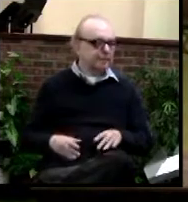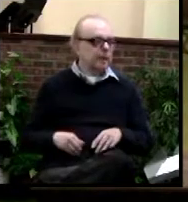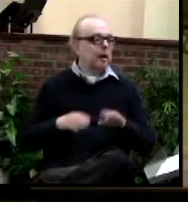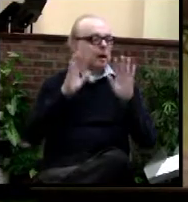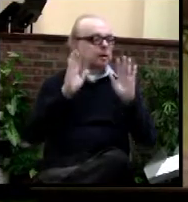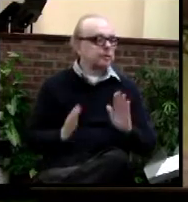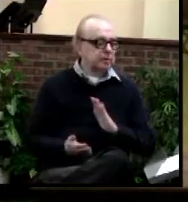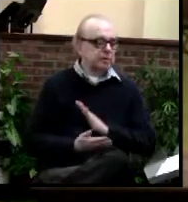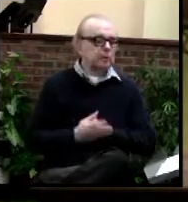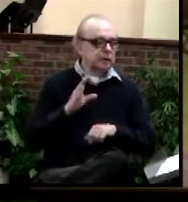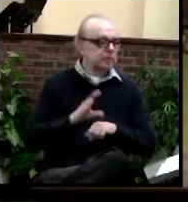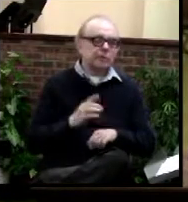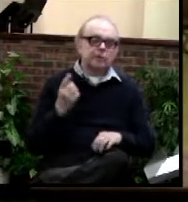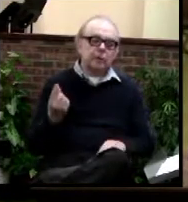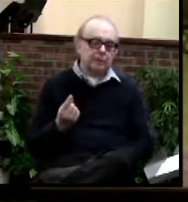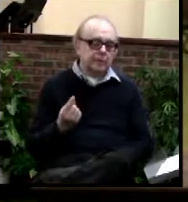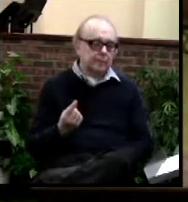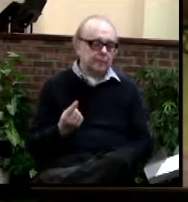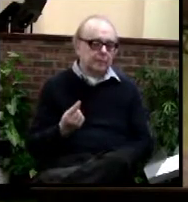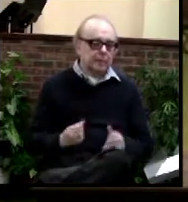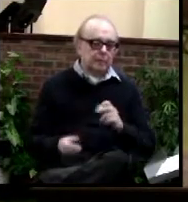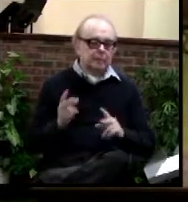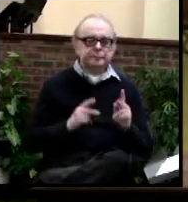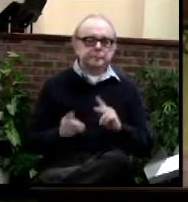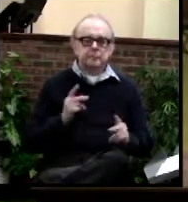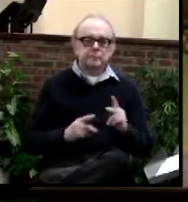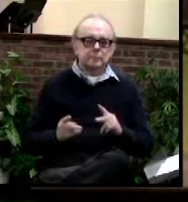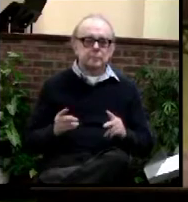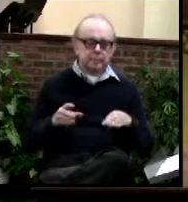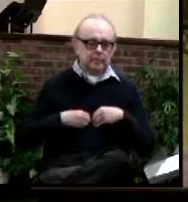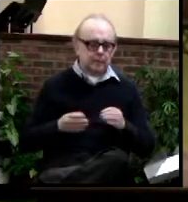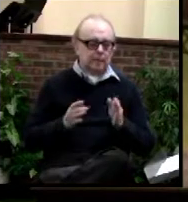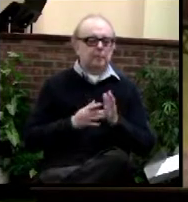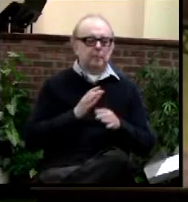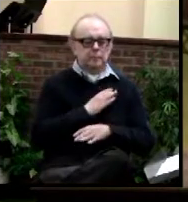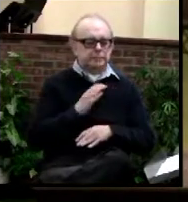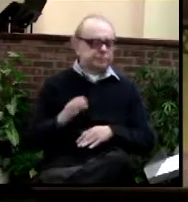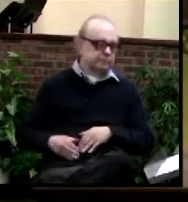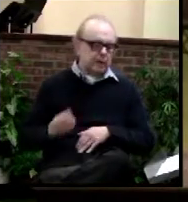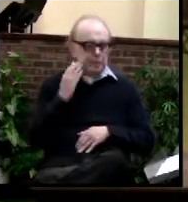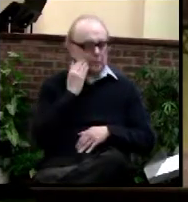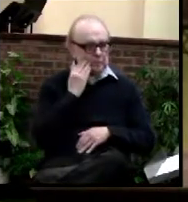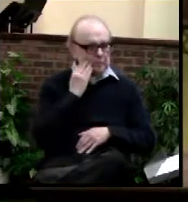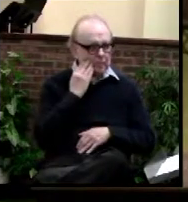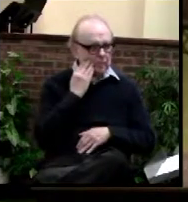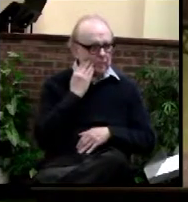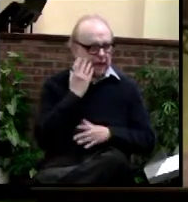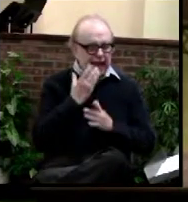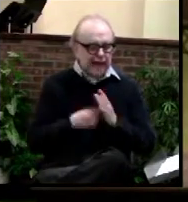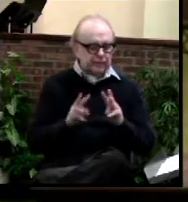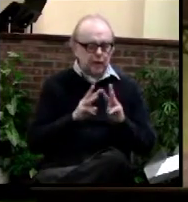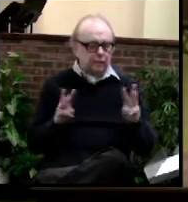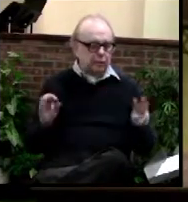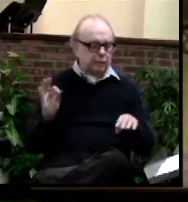church. The majority of people that come to know Jesus come to know Jesus outside these walls Monday